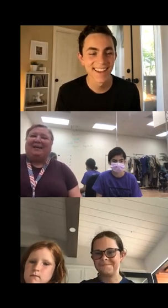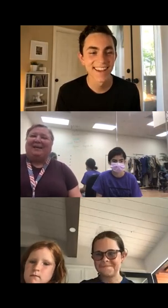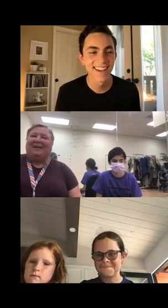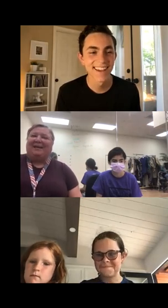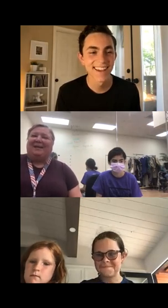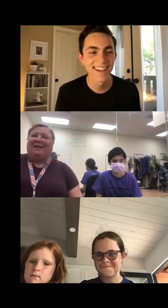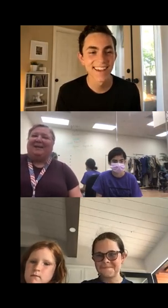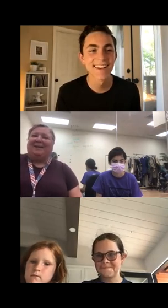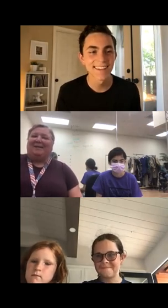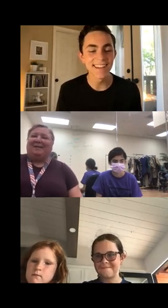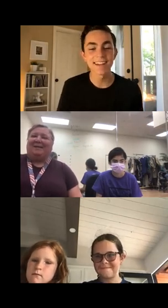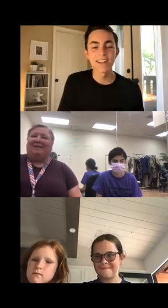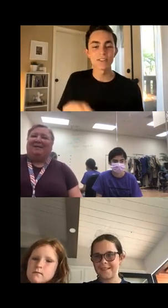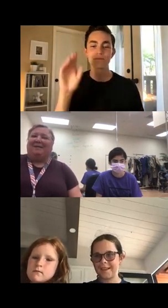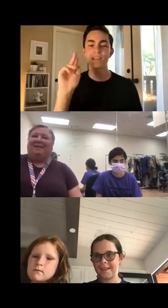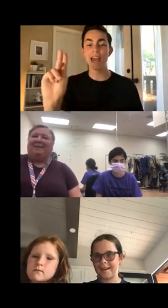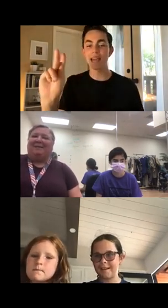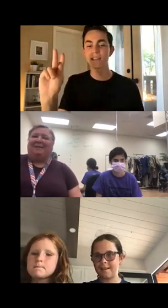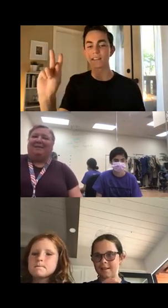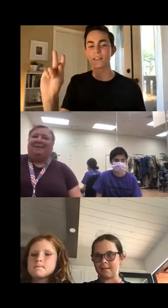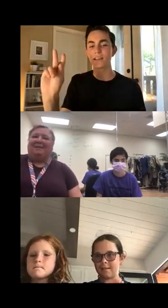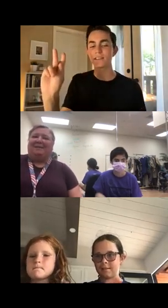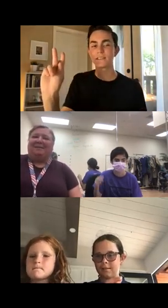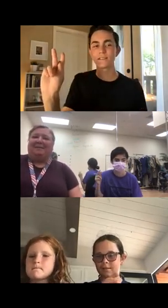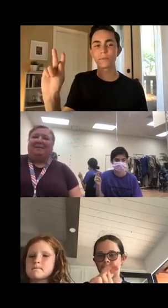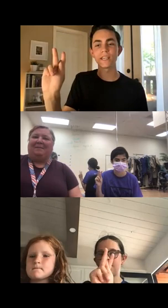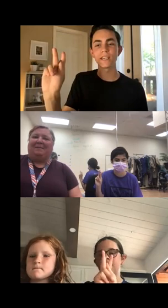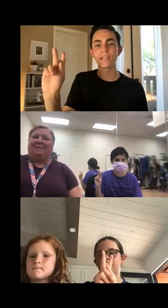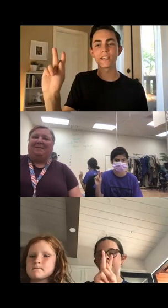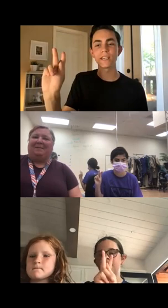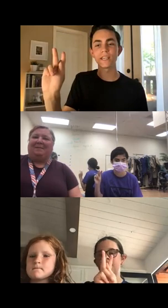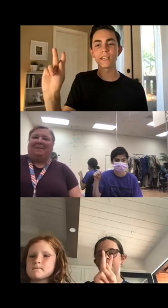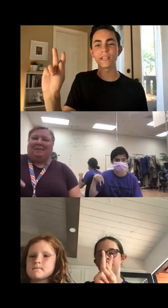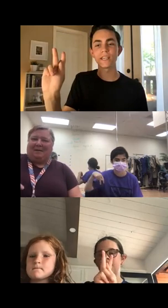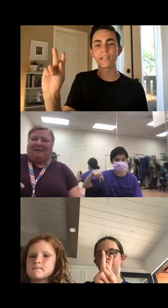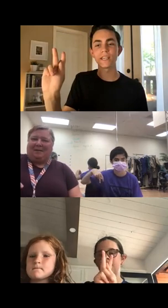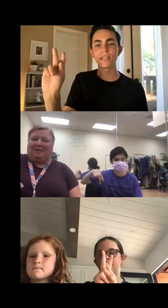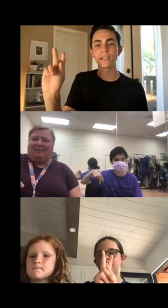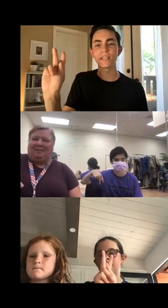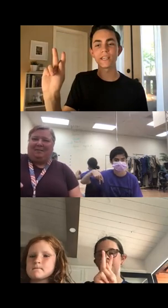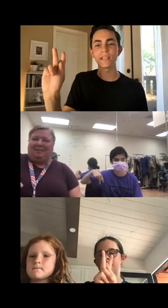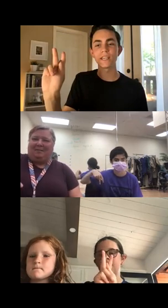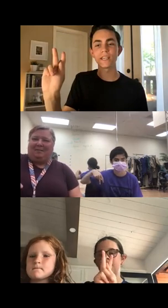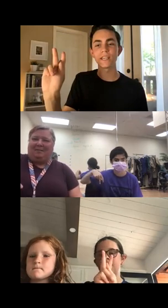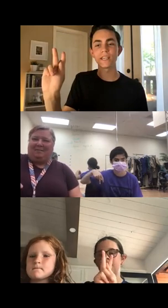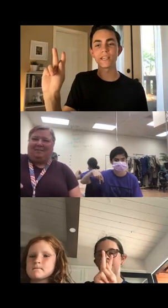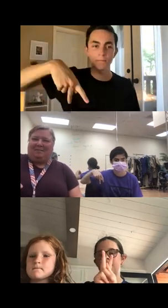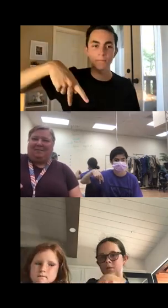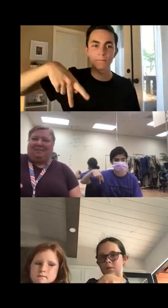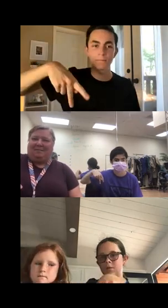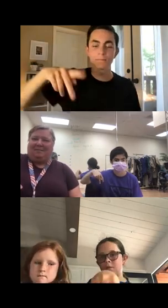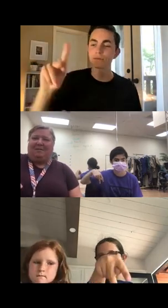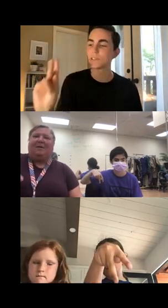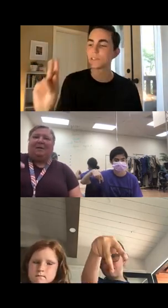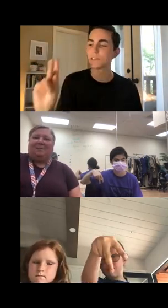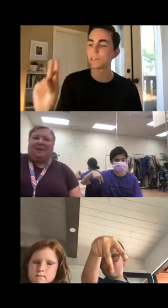P? Yeah. K is like this. P Upside down. is like that.